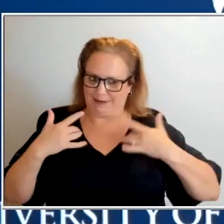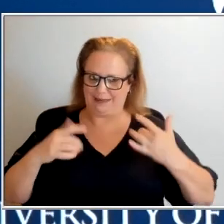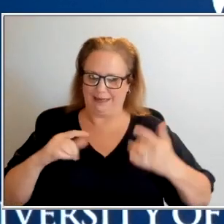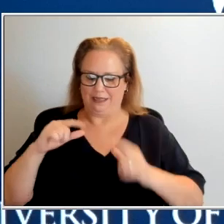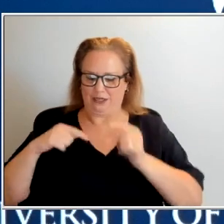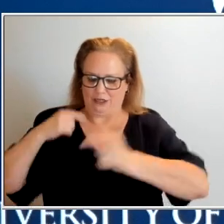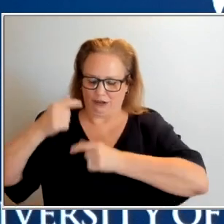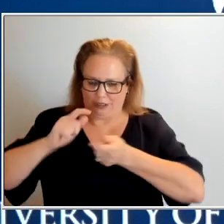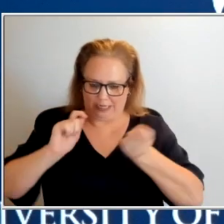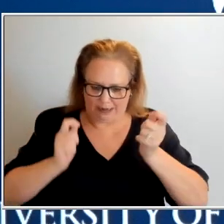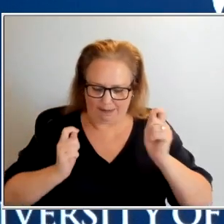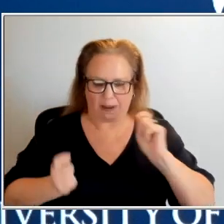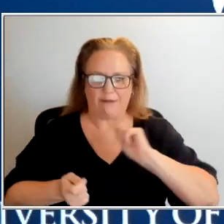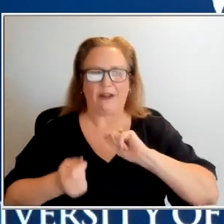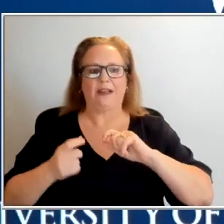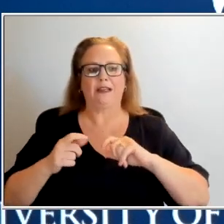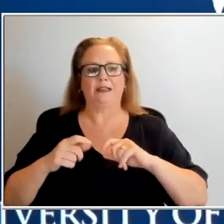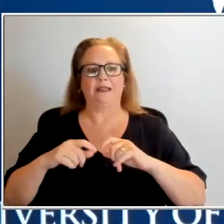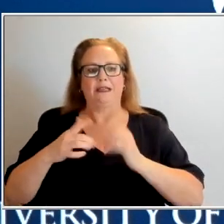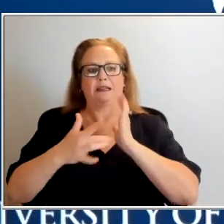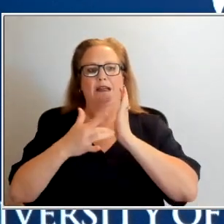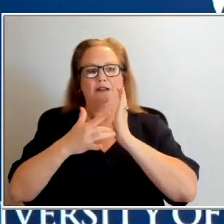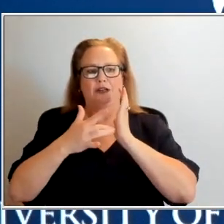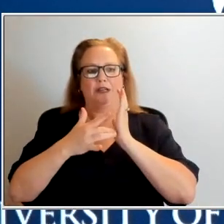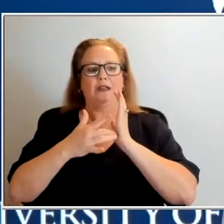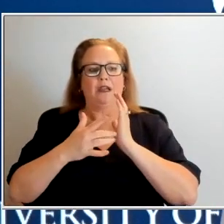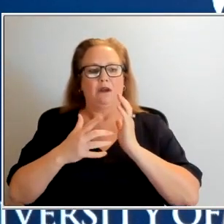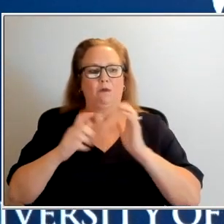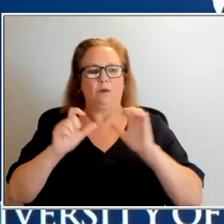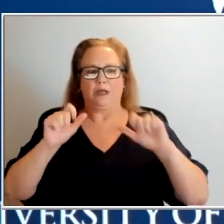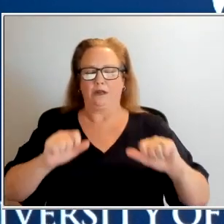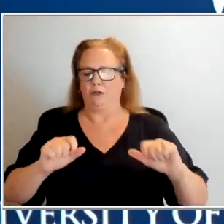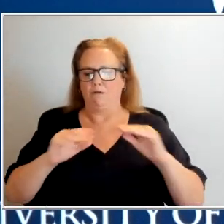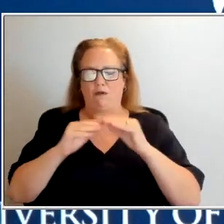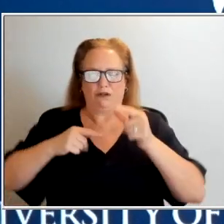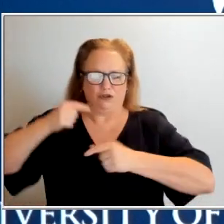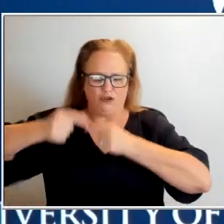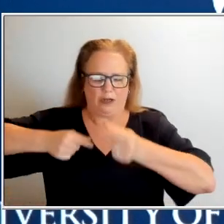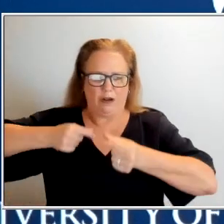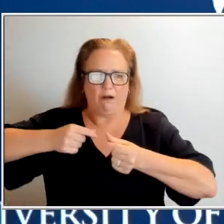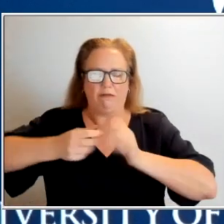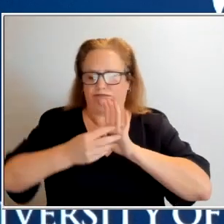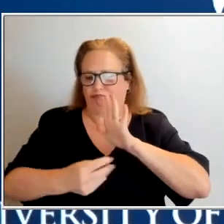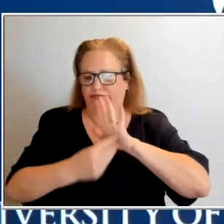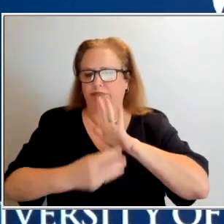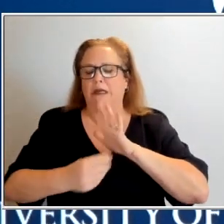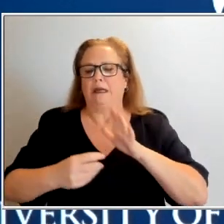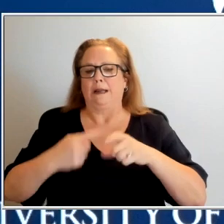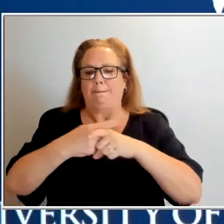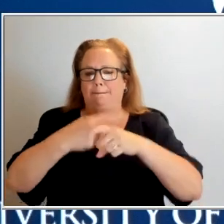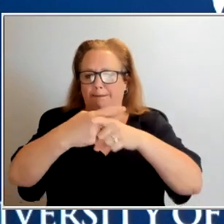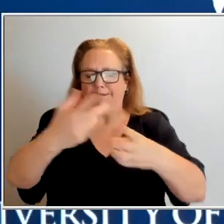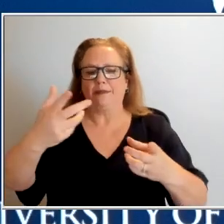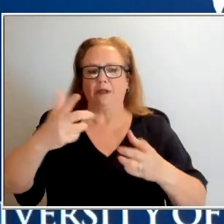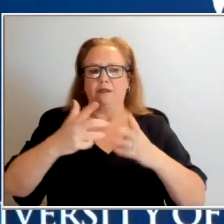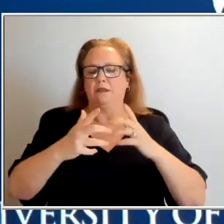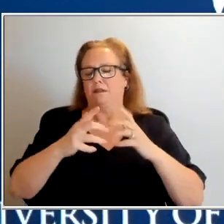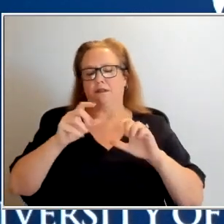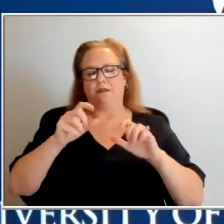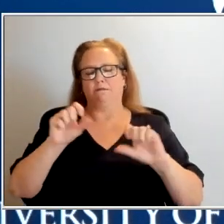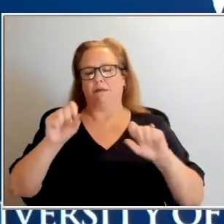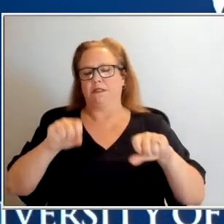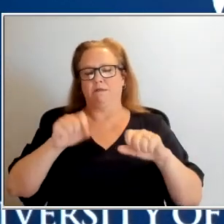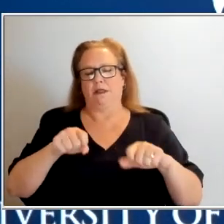gene modification technology, and CRISPR can do more than just genome editing. The possibilities are beyond my imagination.